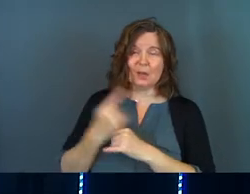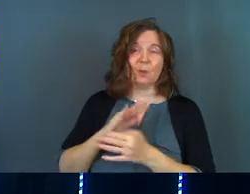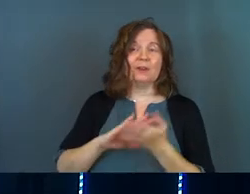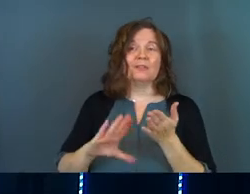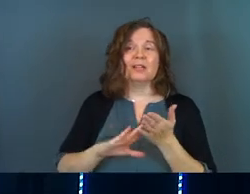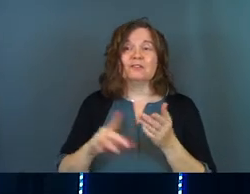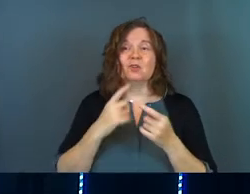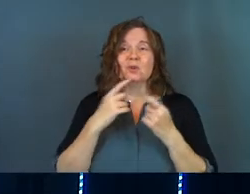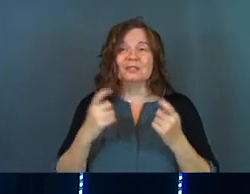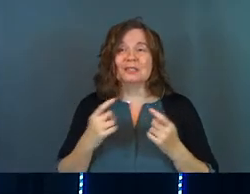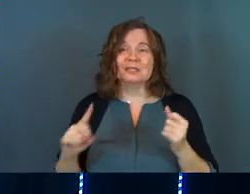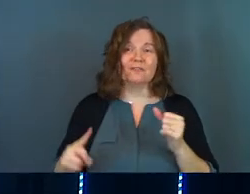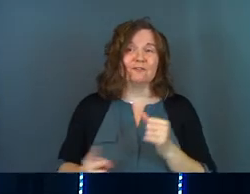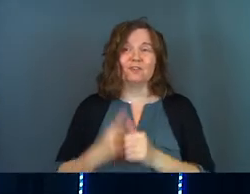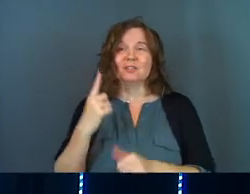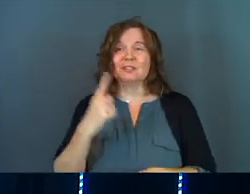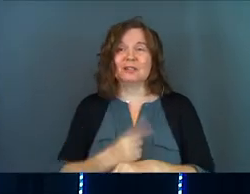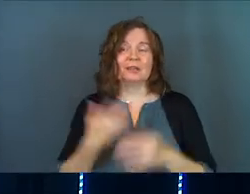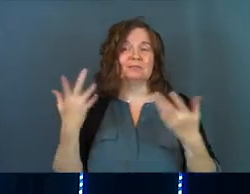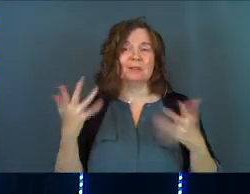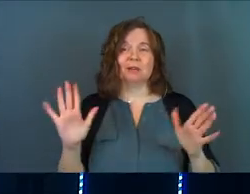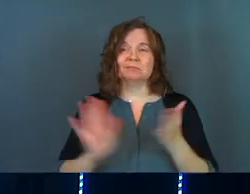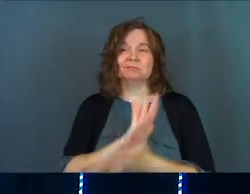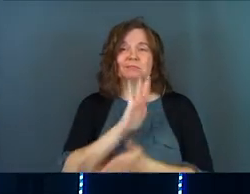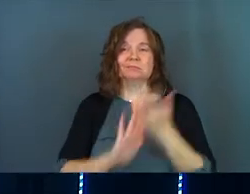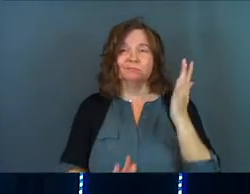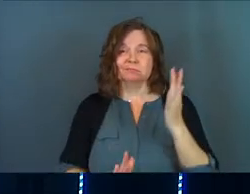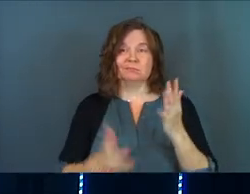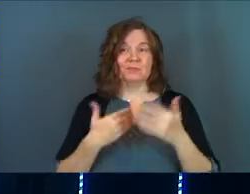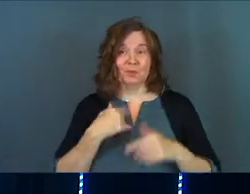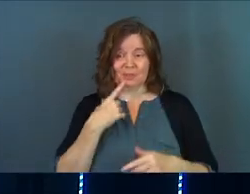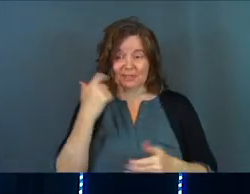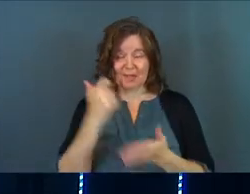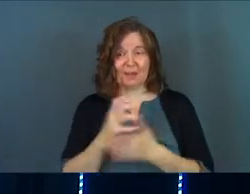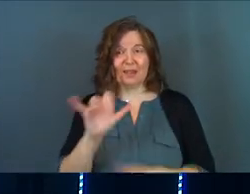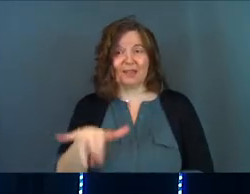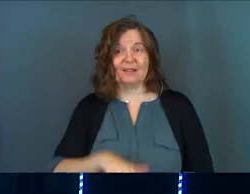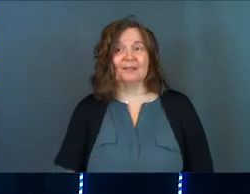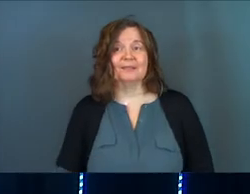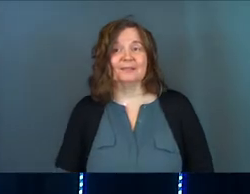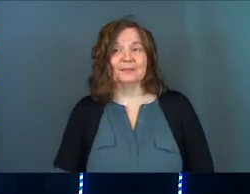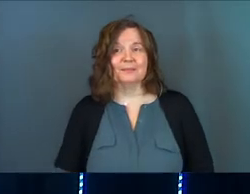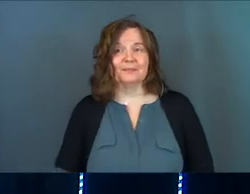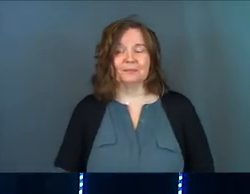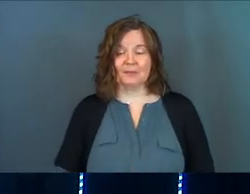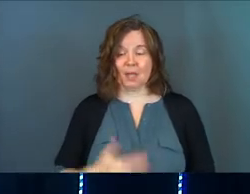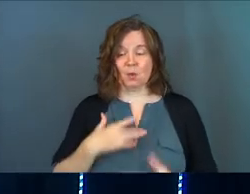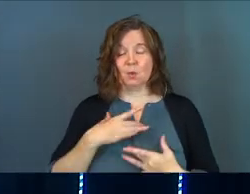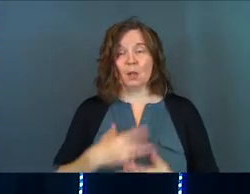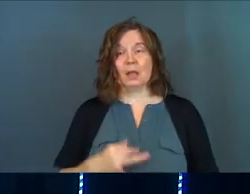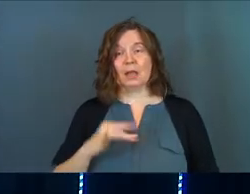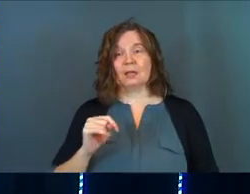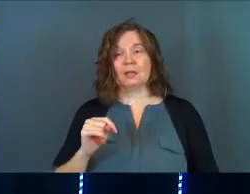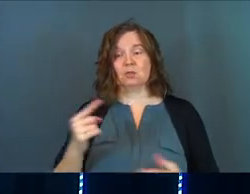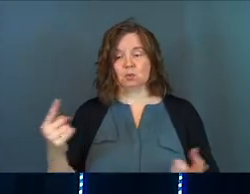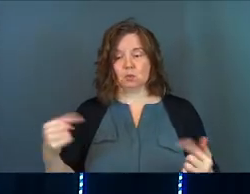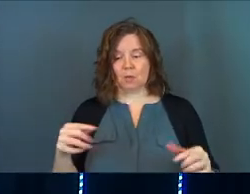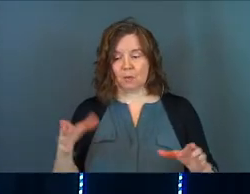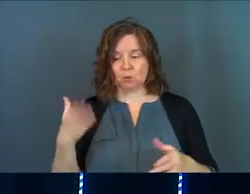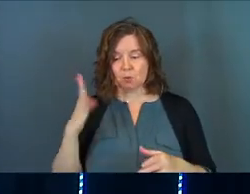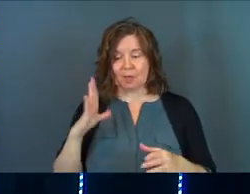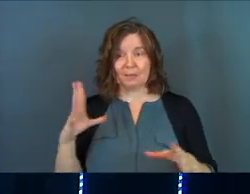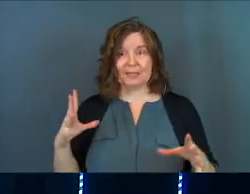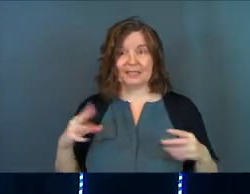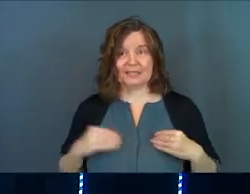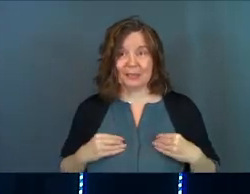he forgives your sins day one done? You could say amen right there. How would you like it to come to God